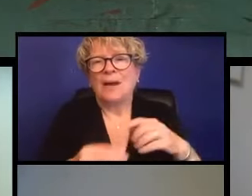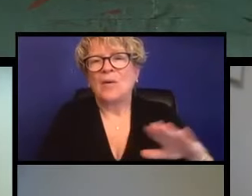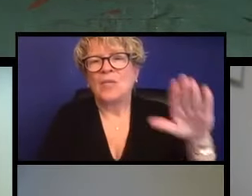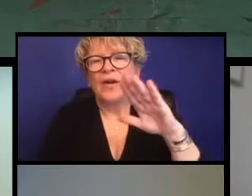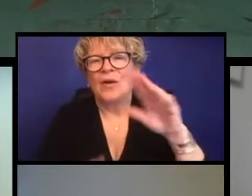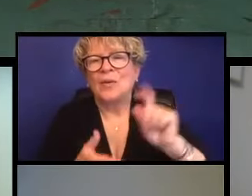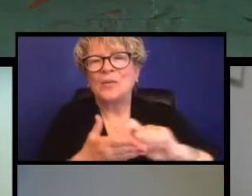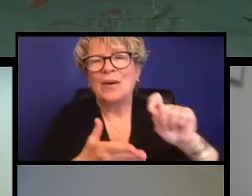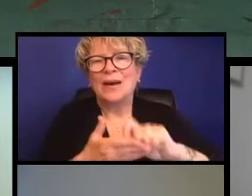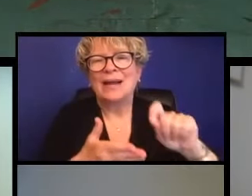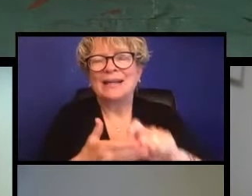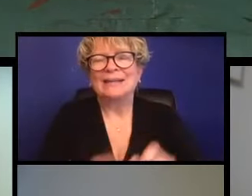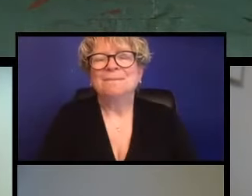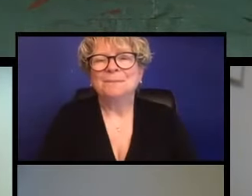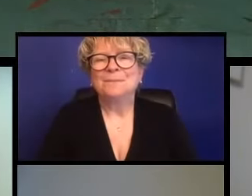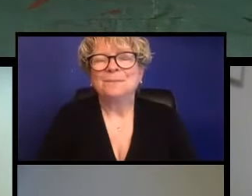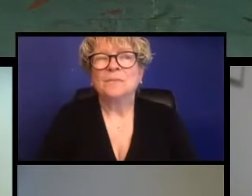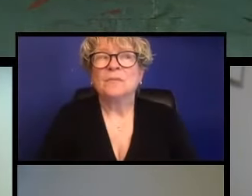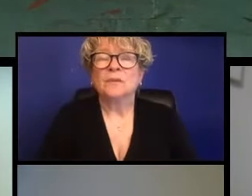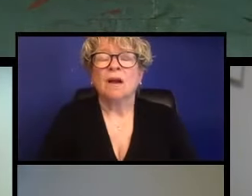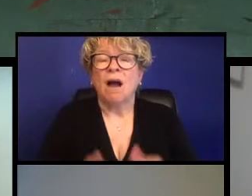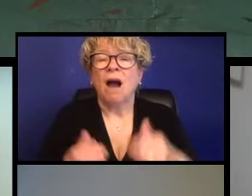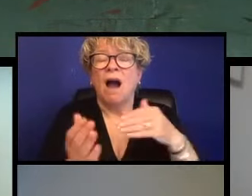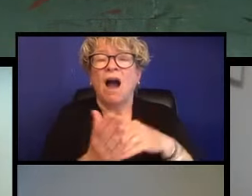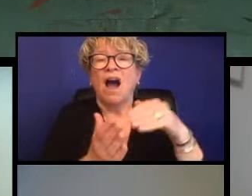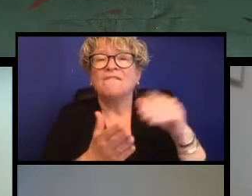I think too many writers still see editors as